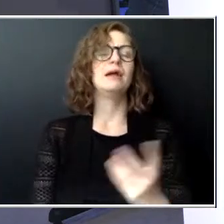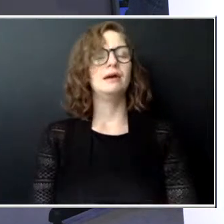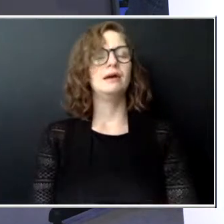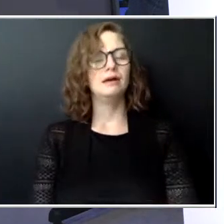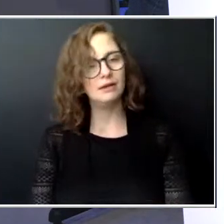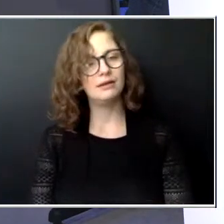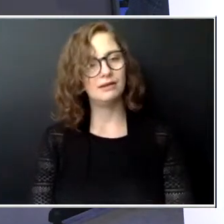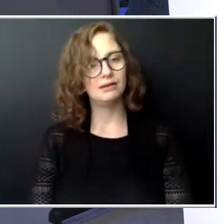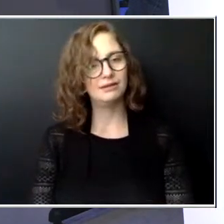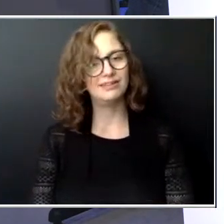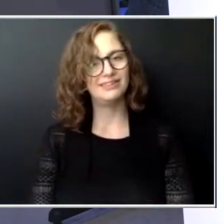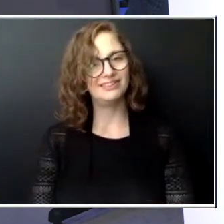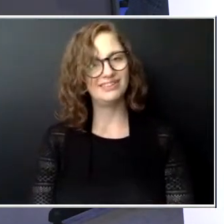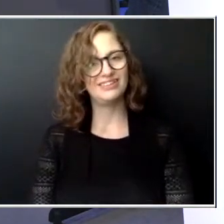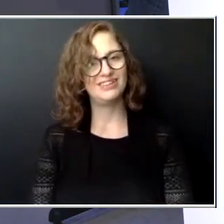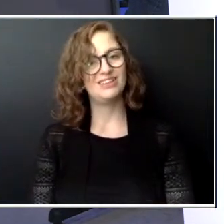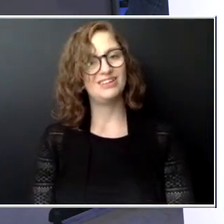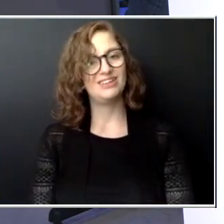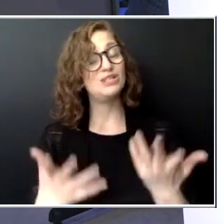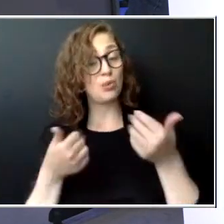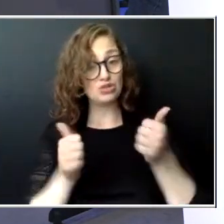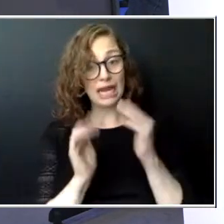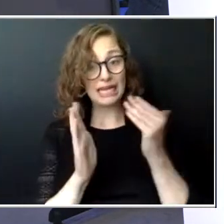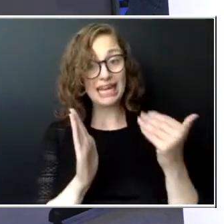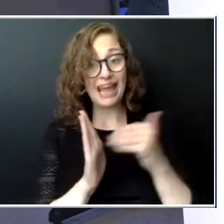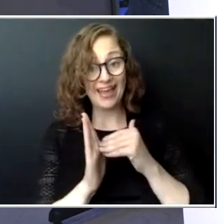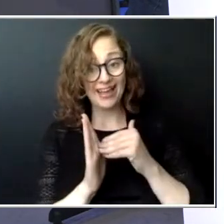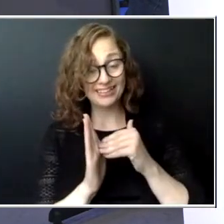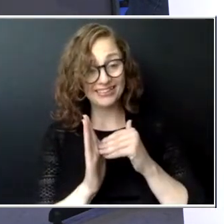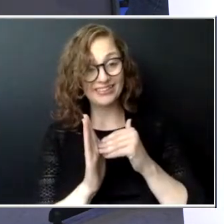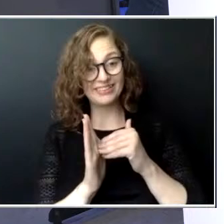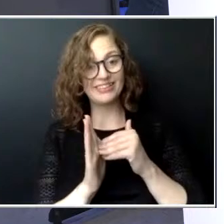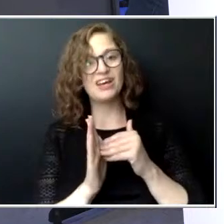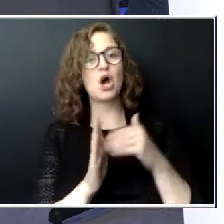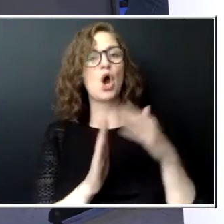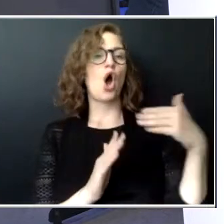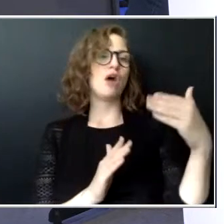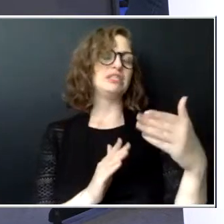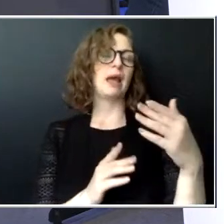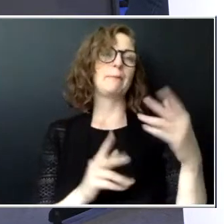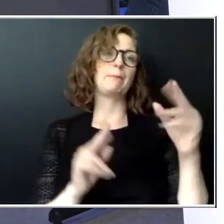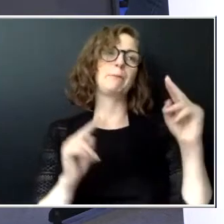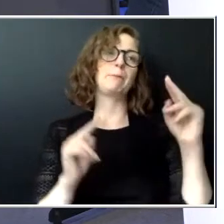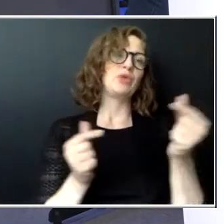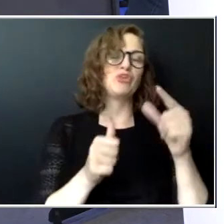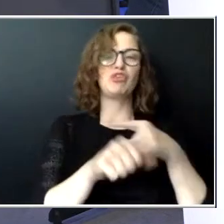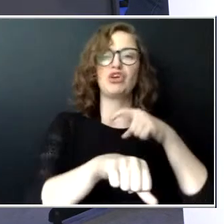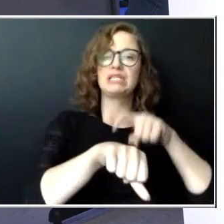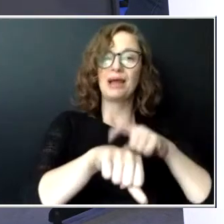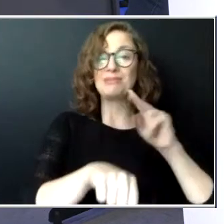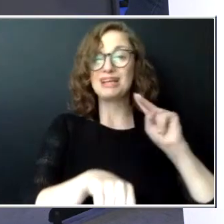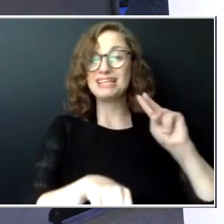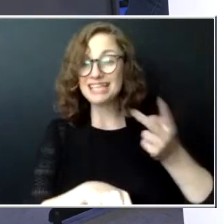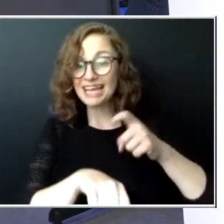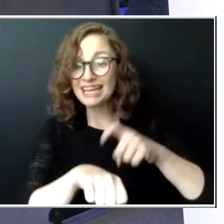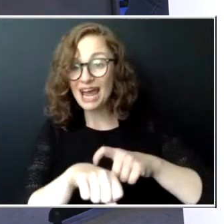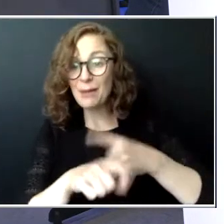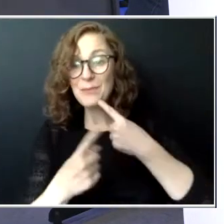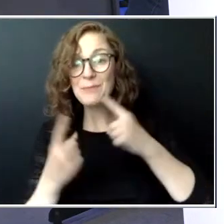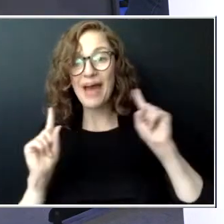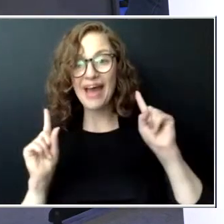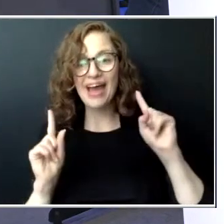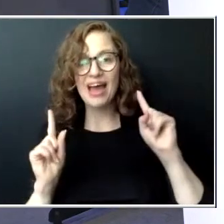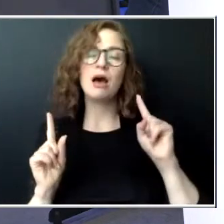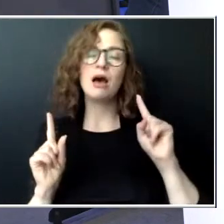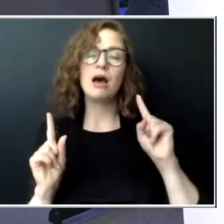So tricky. So we tried it again. A lot of times it doesn't work the first time. The second time, you know, it does. But then it's super tricky.